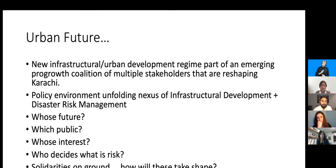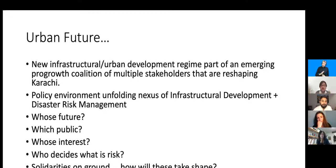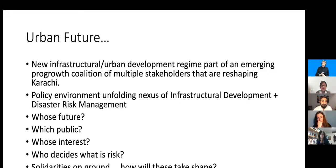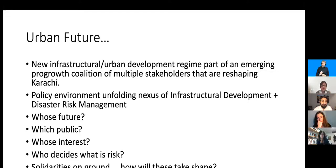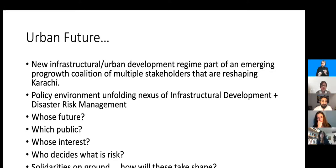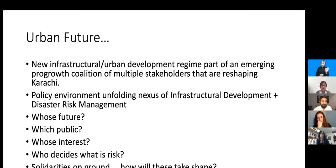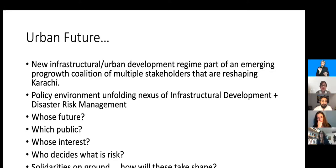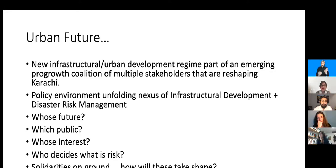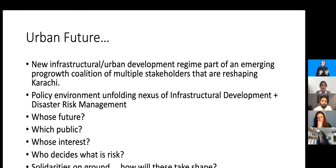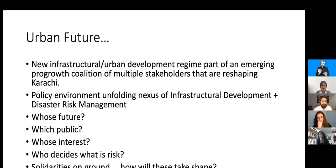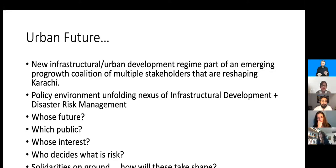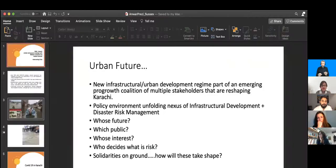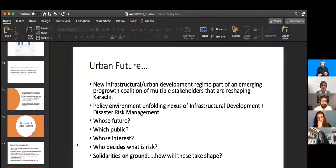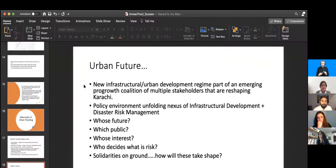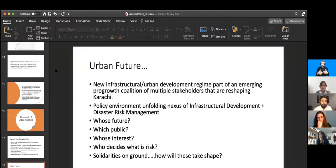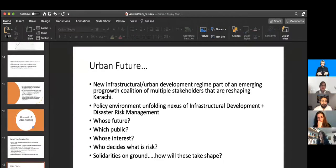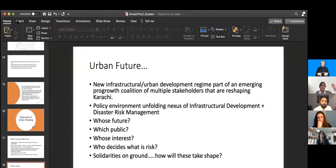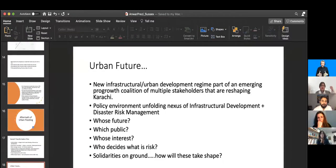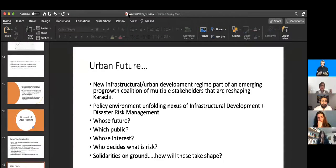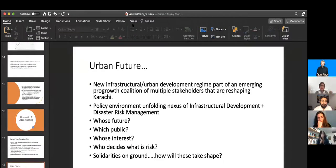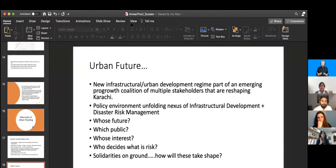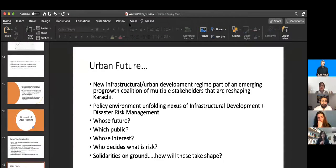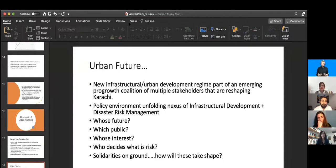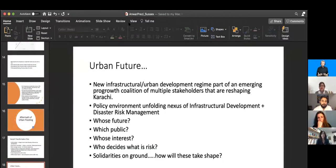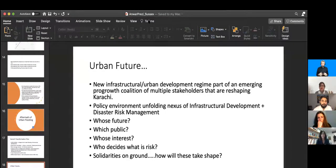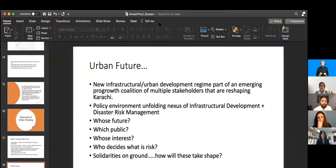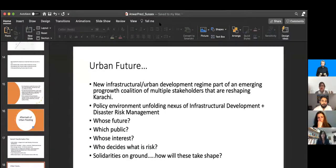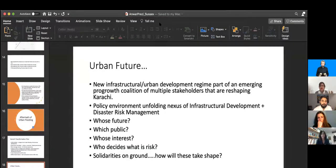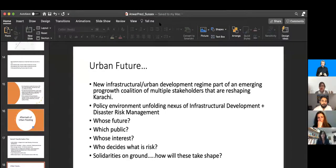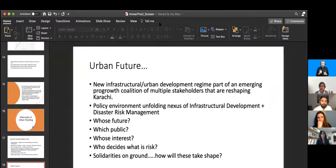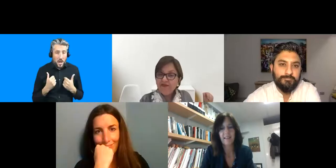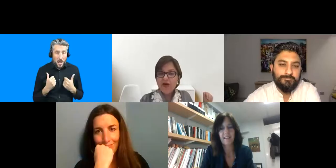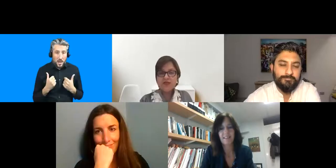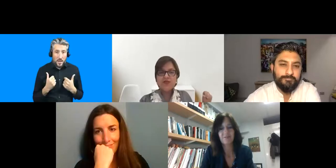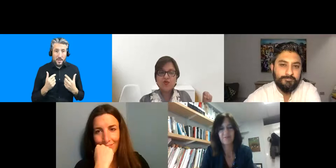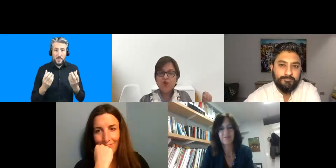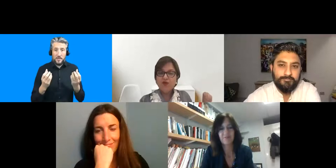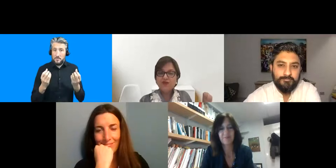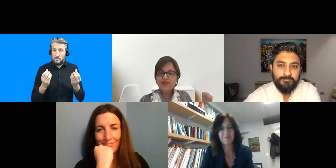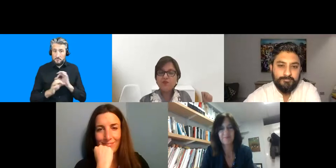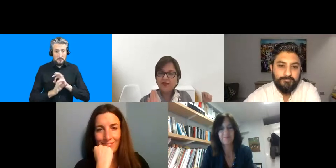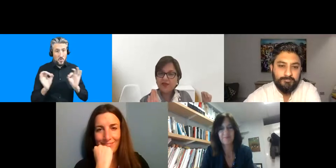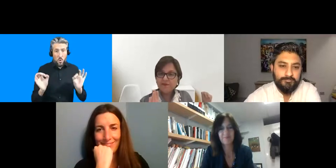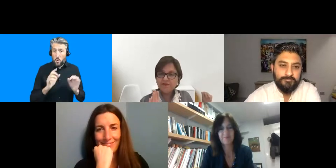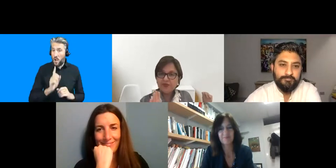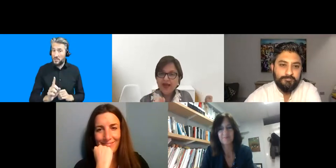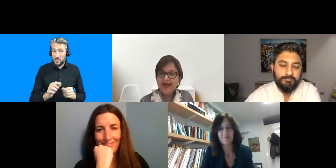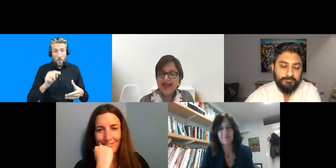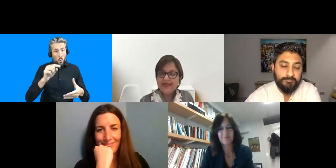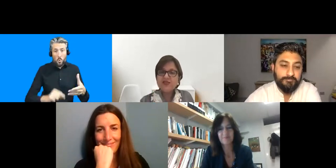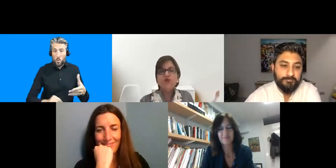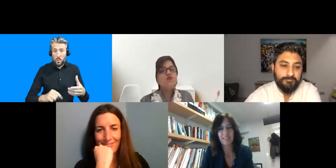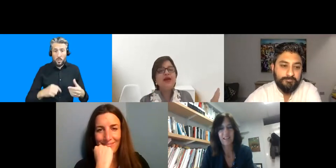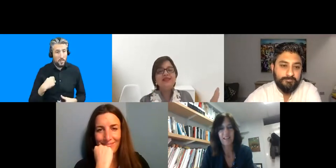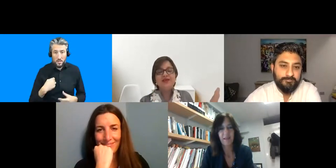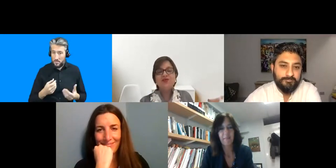questions uh at this moment and i don't necessarily have answers to all of these but um i'll